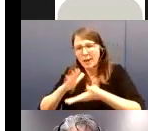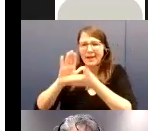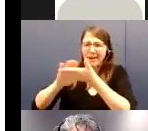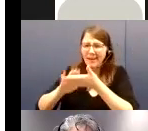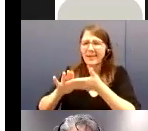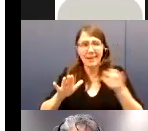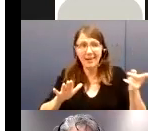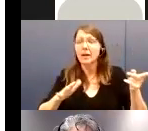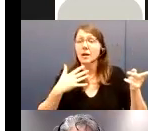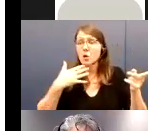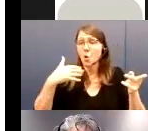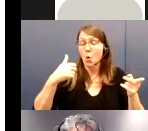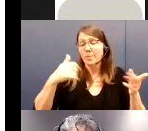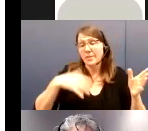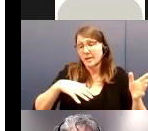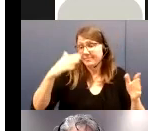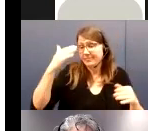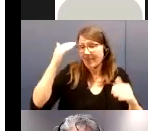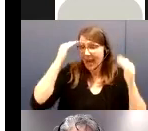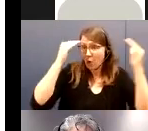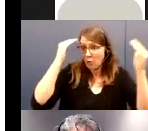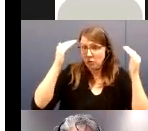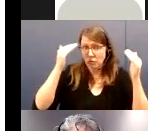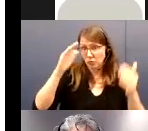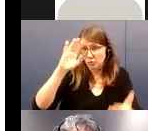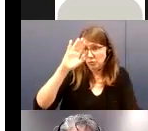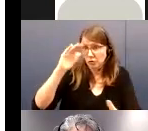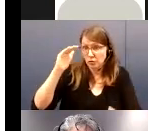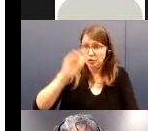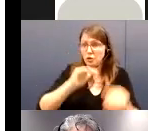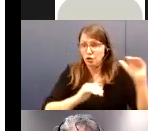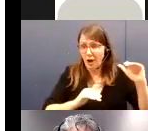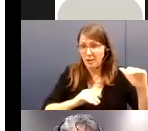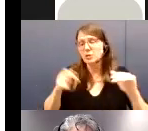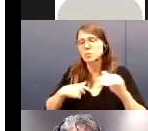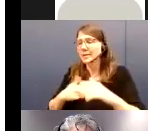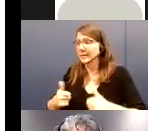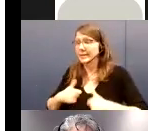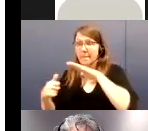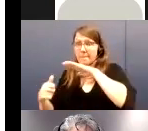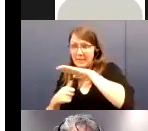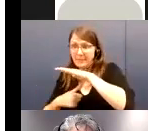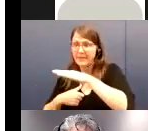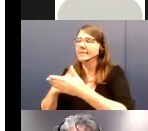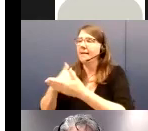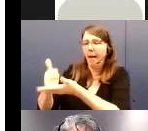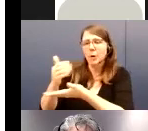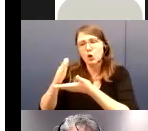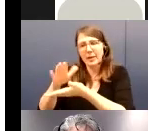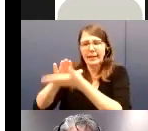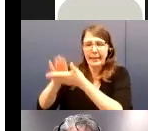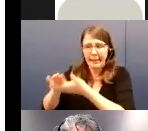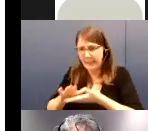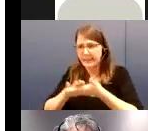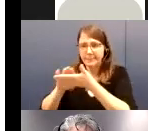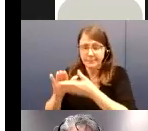the basement and live down there. It ended up and it was the older adult that brought me in, because at some point the adult child had not finished